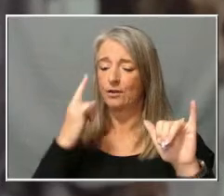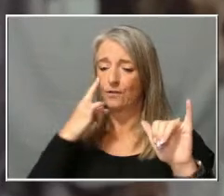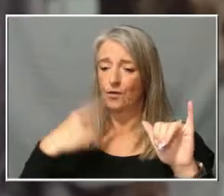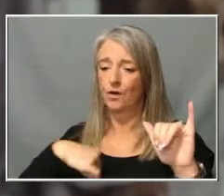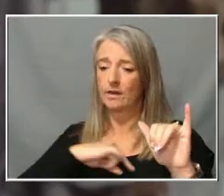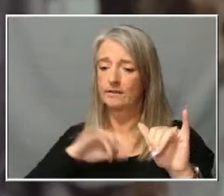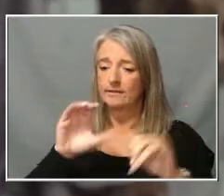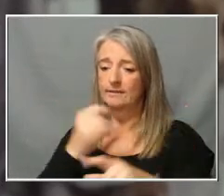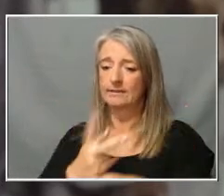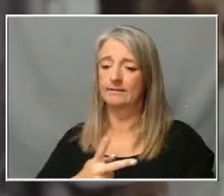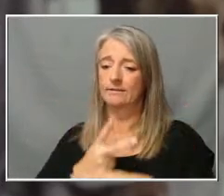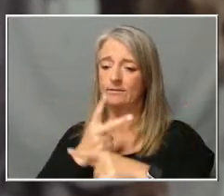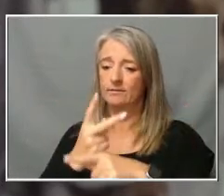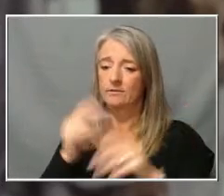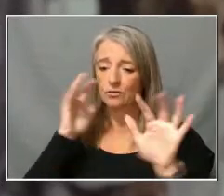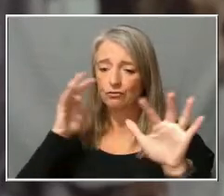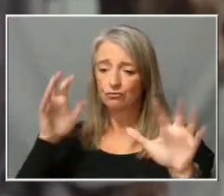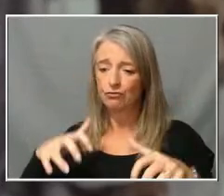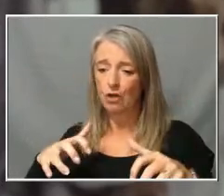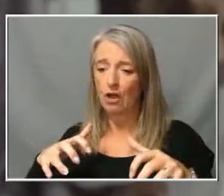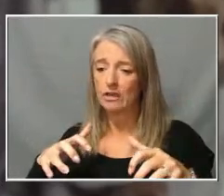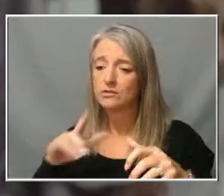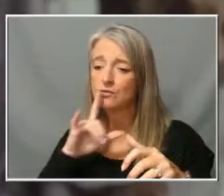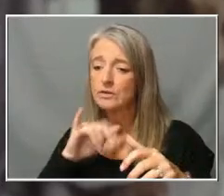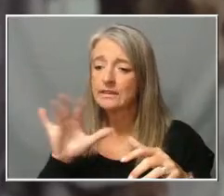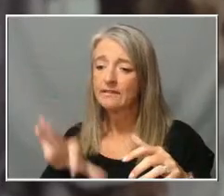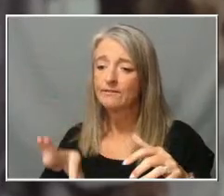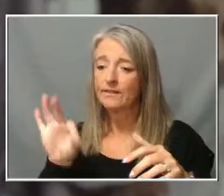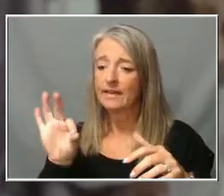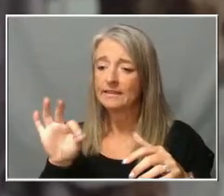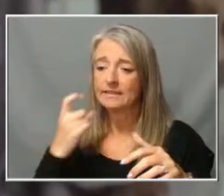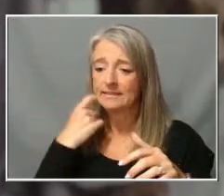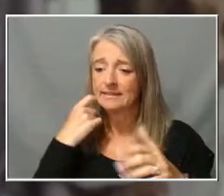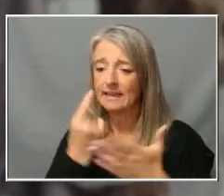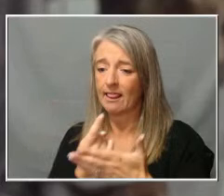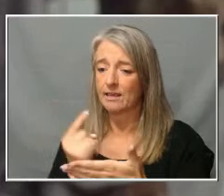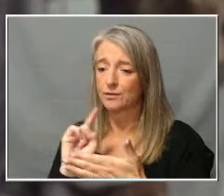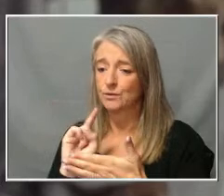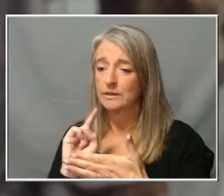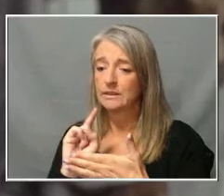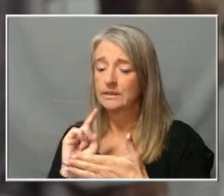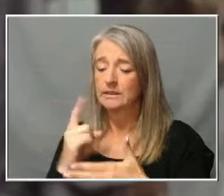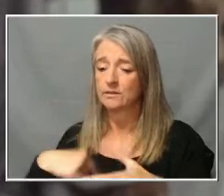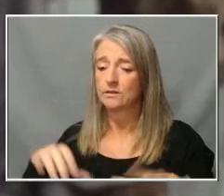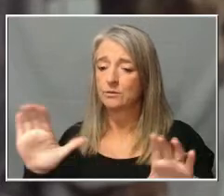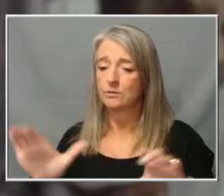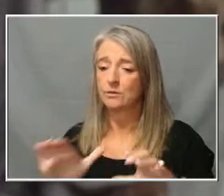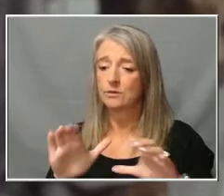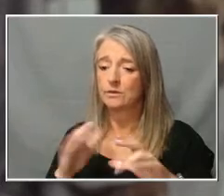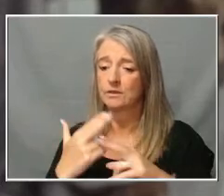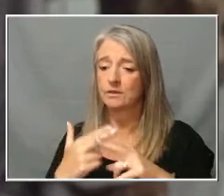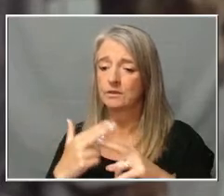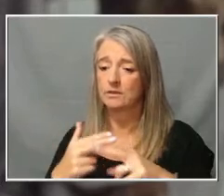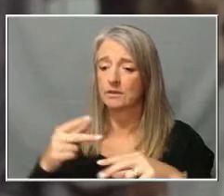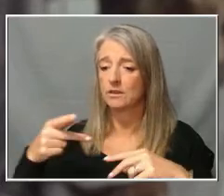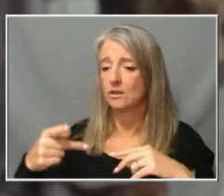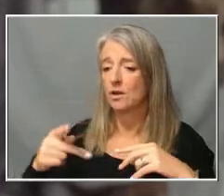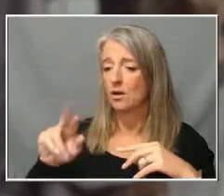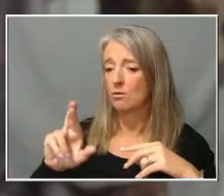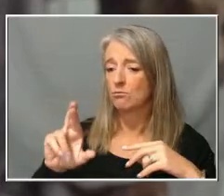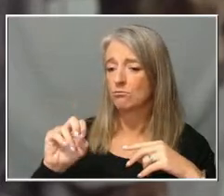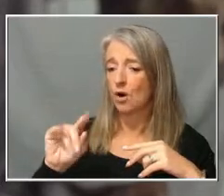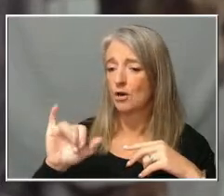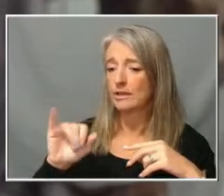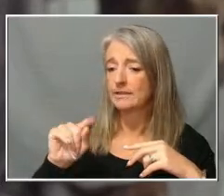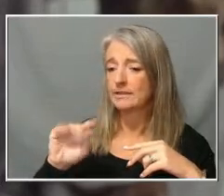was shocked actually to just find this out just last week, that we've been doing something called targeted muscle reinnervation for the